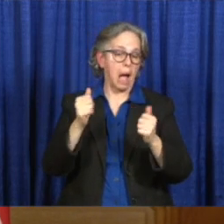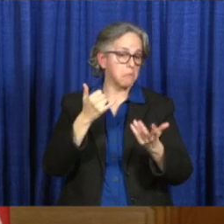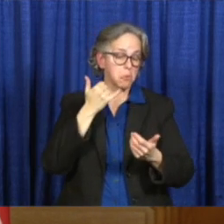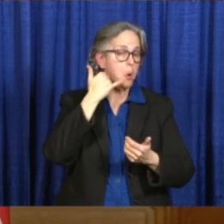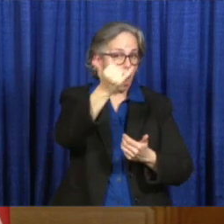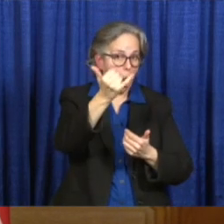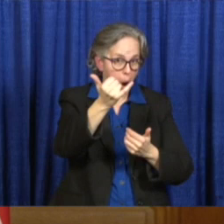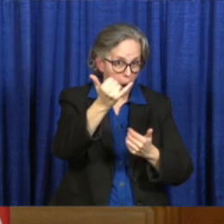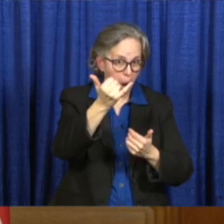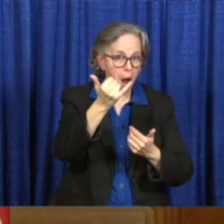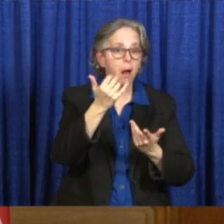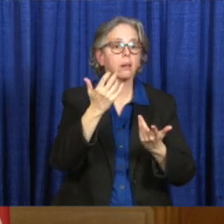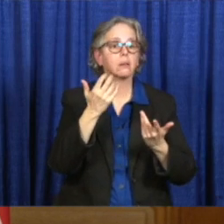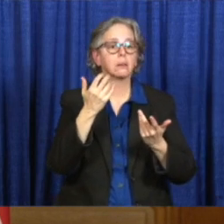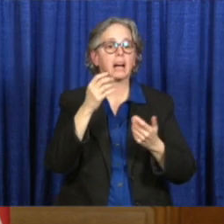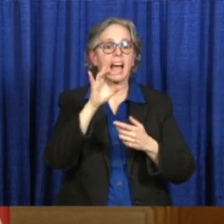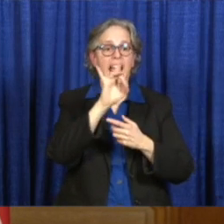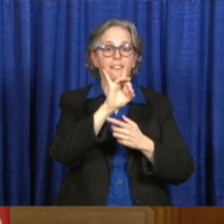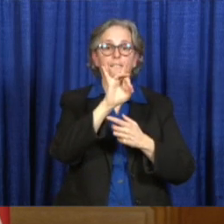844-330-2020. That's